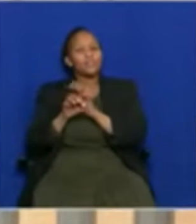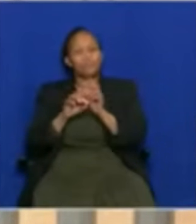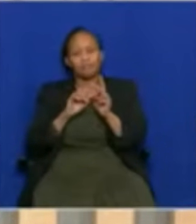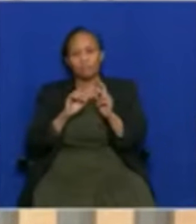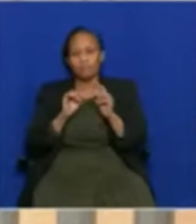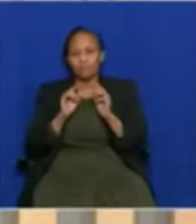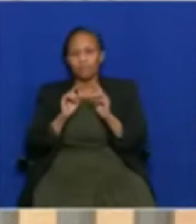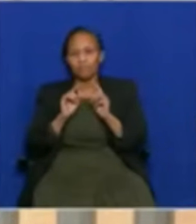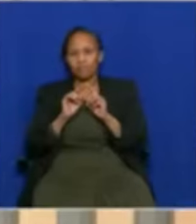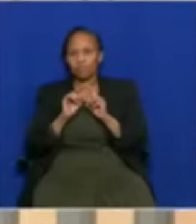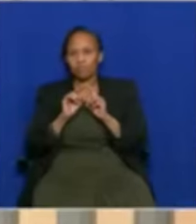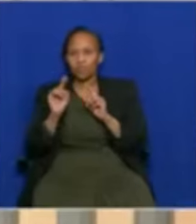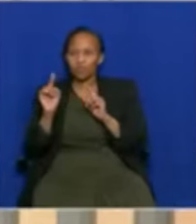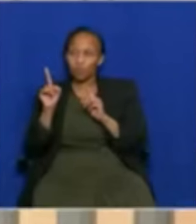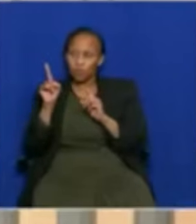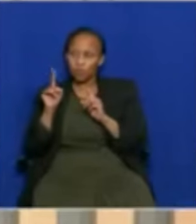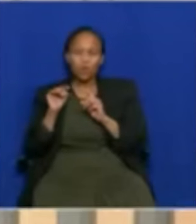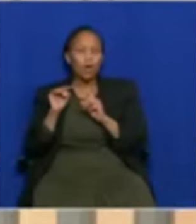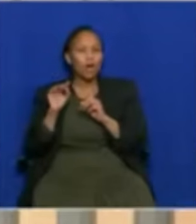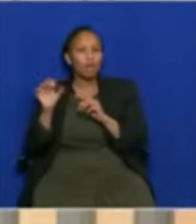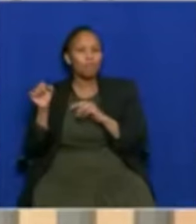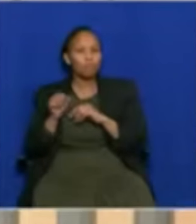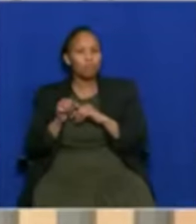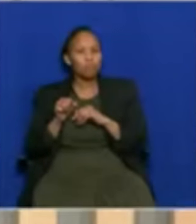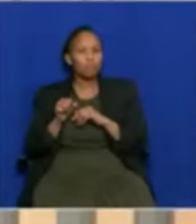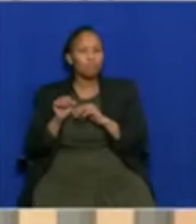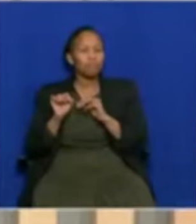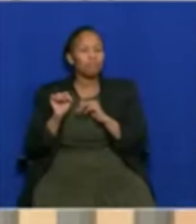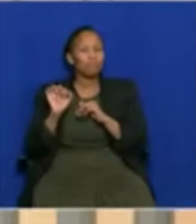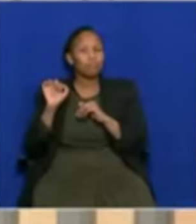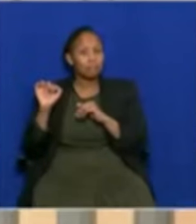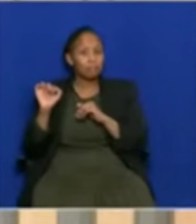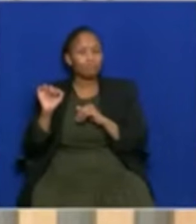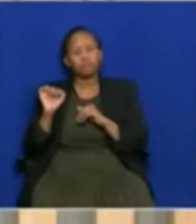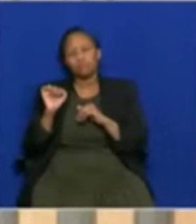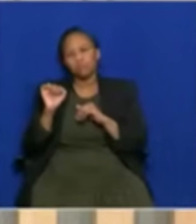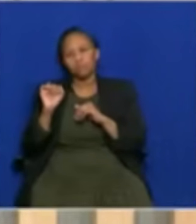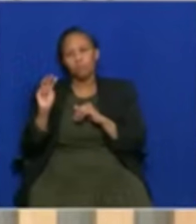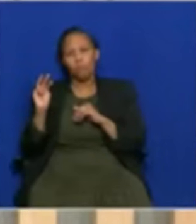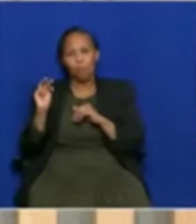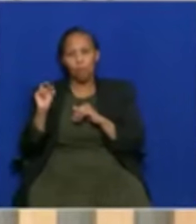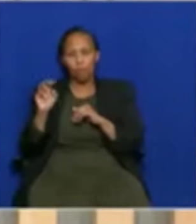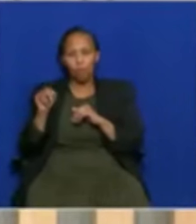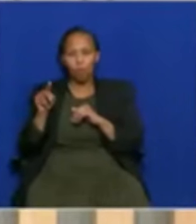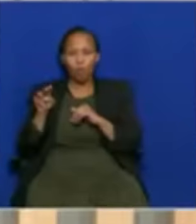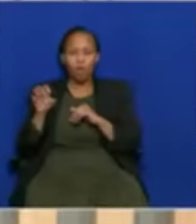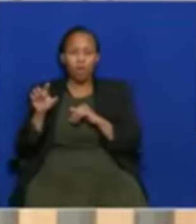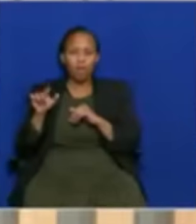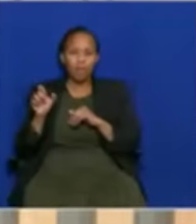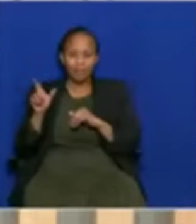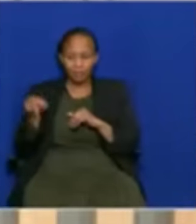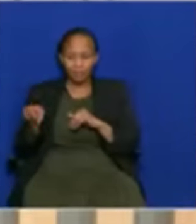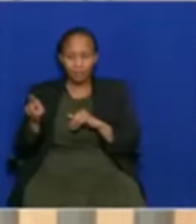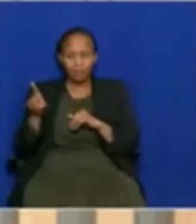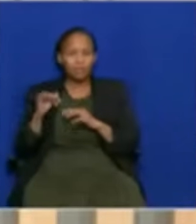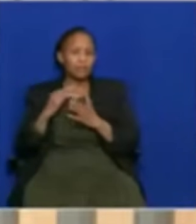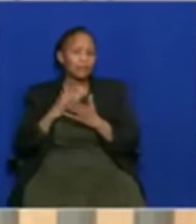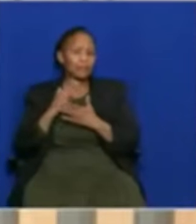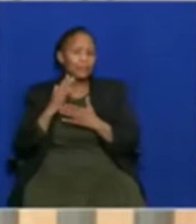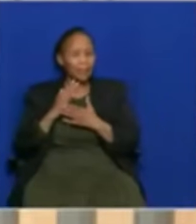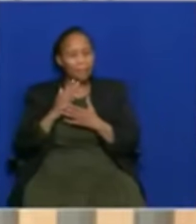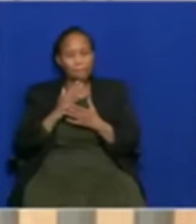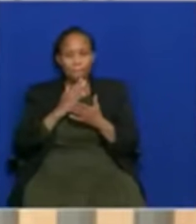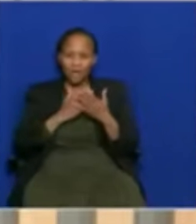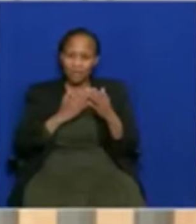don't call for that entire file. You call for some parts of the file, including, as I say, at